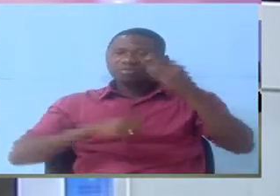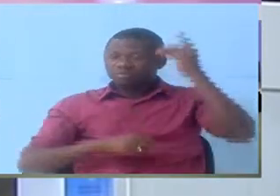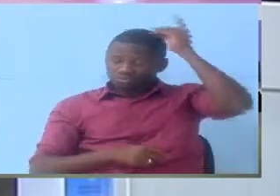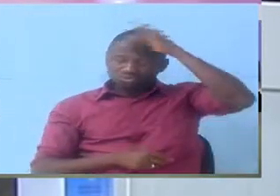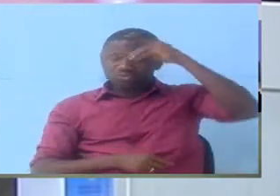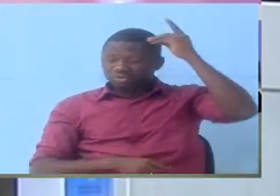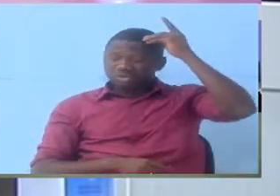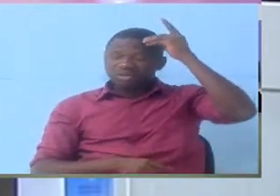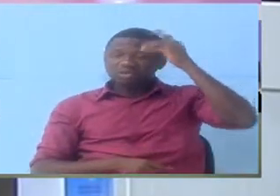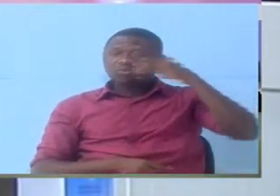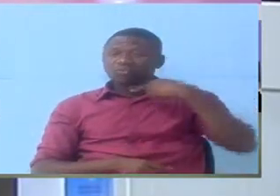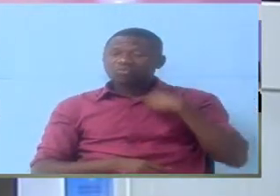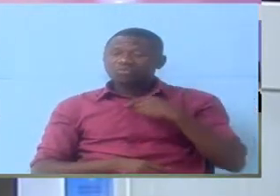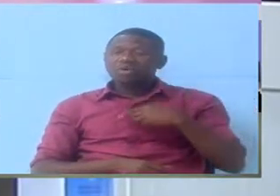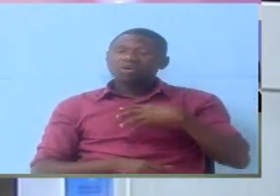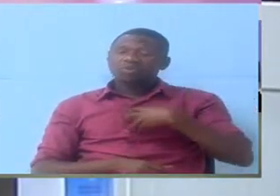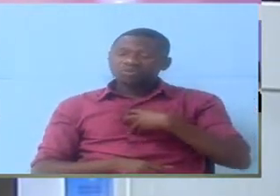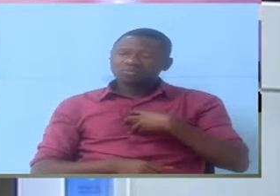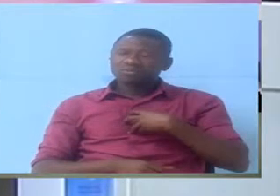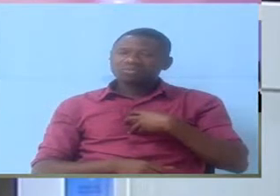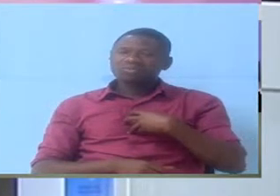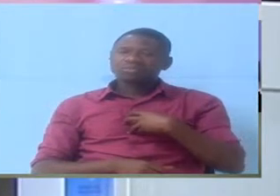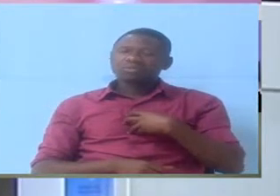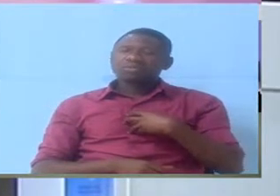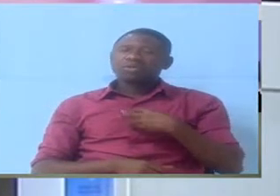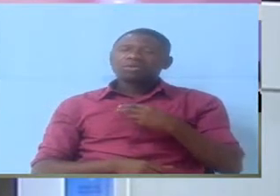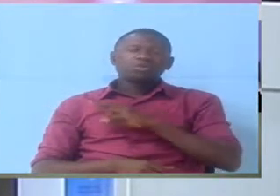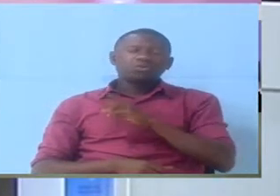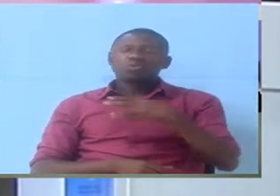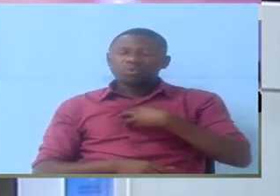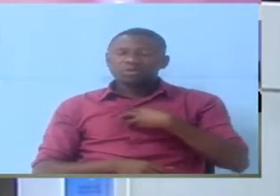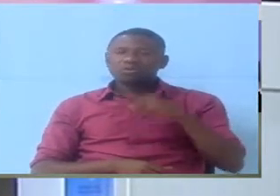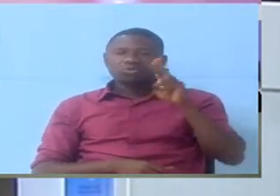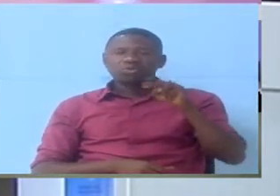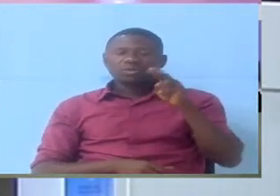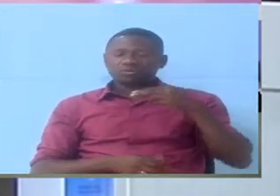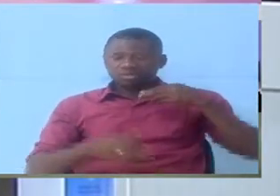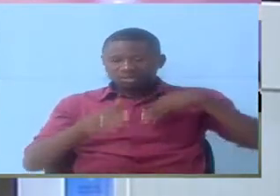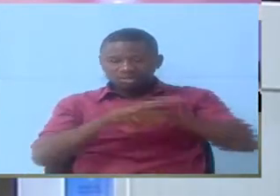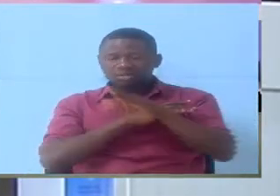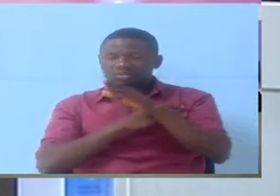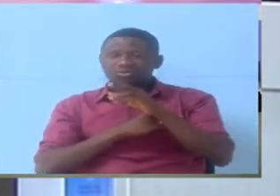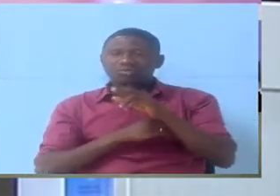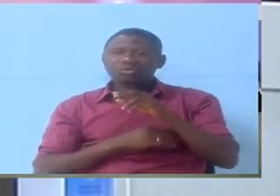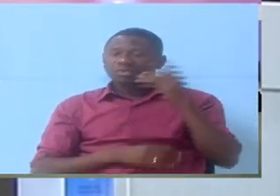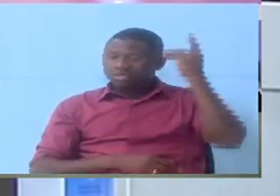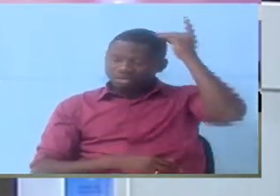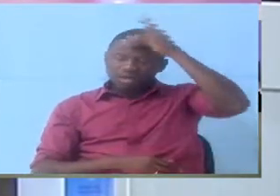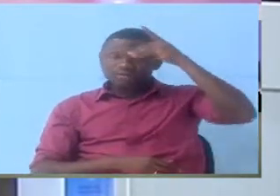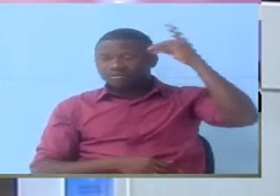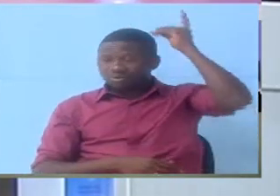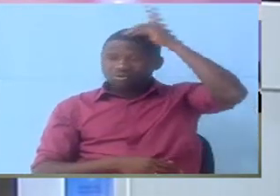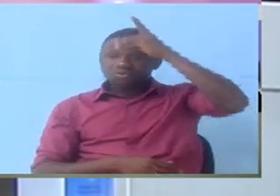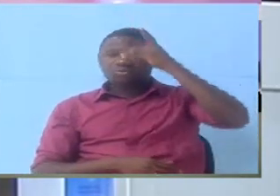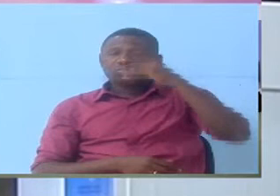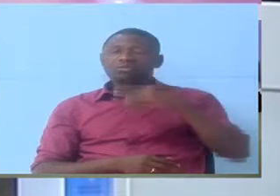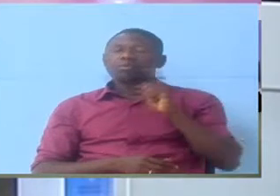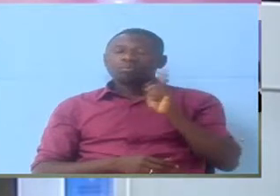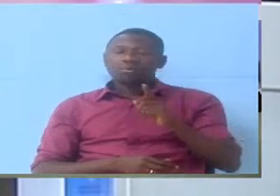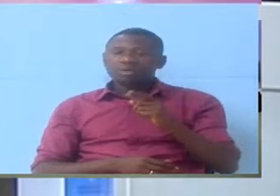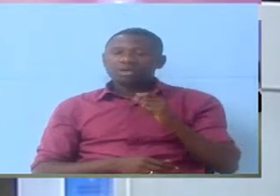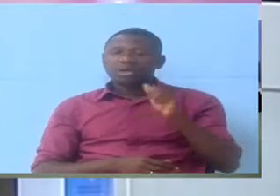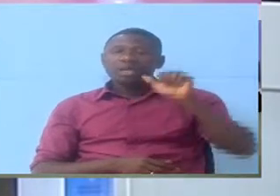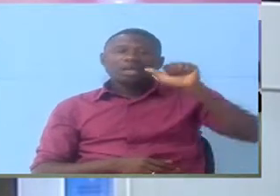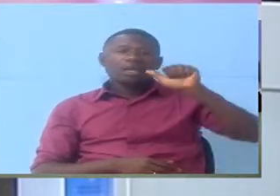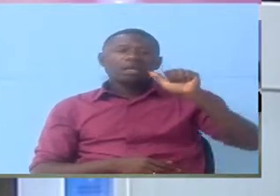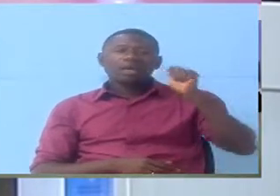Darfur. We Sudan fa man sakunda man parenu UN yedun Darfur. But the African Union were already there. But the African Union mo findube den